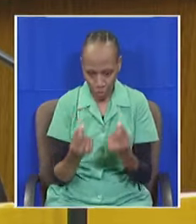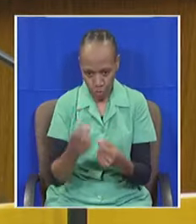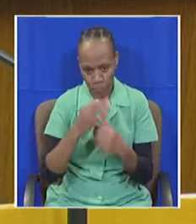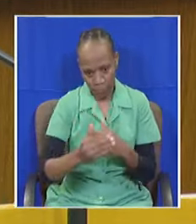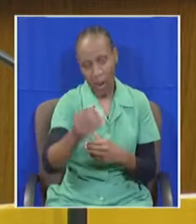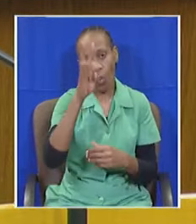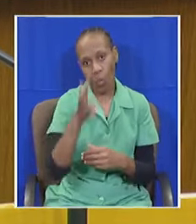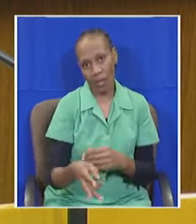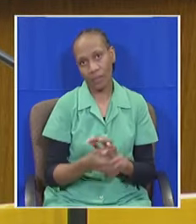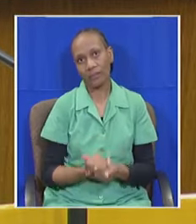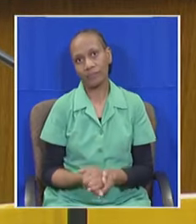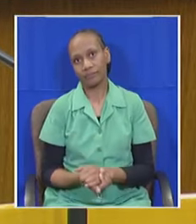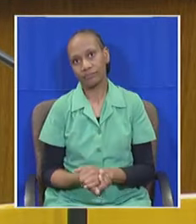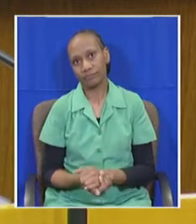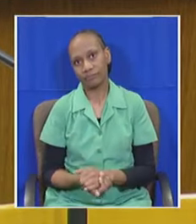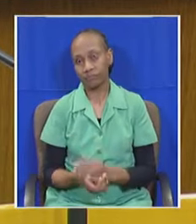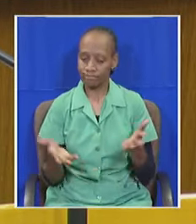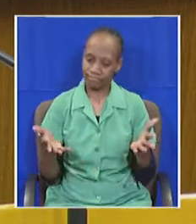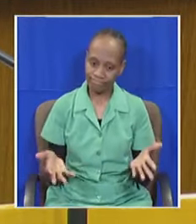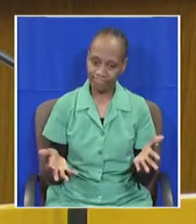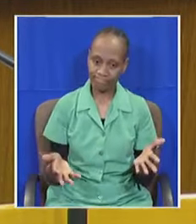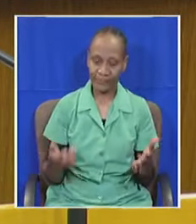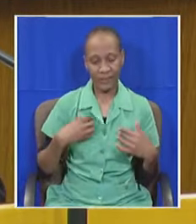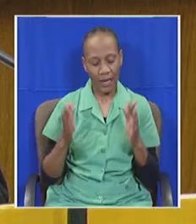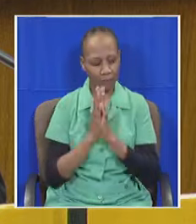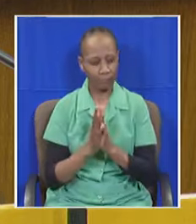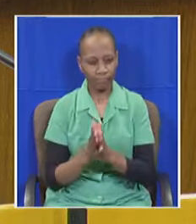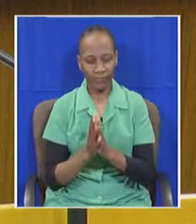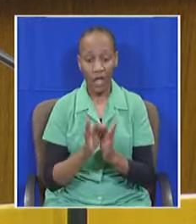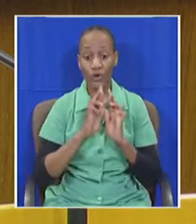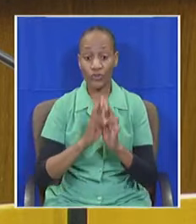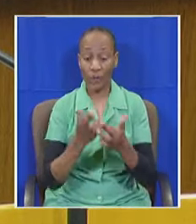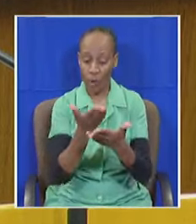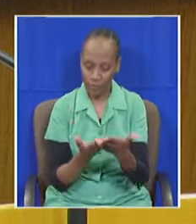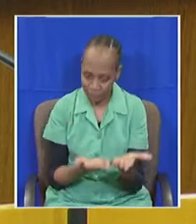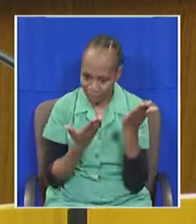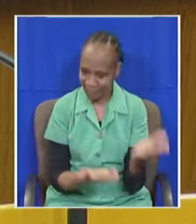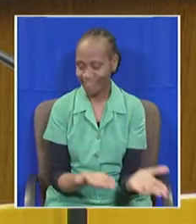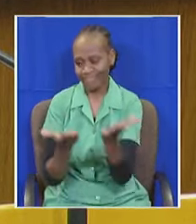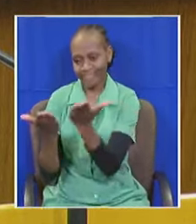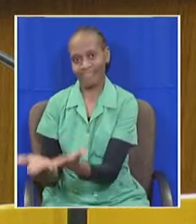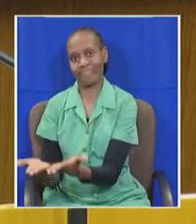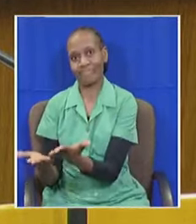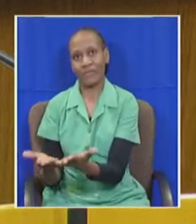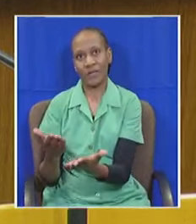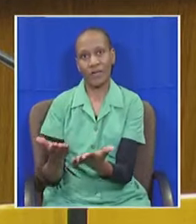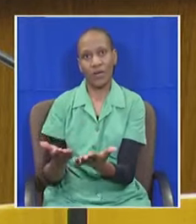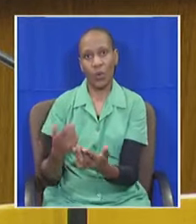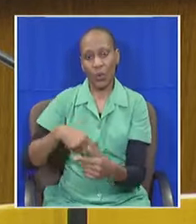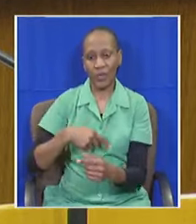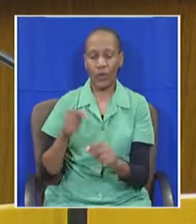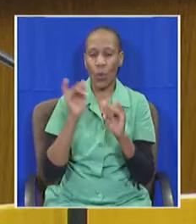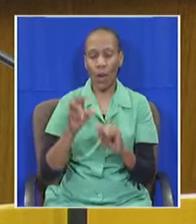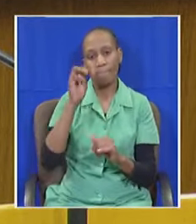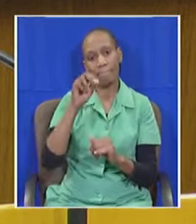that. And so I commend this report to you as we reach for the stars,